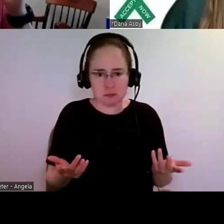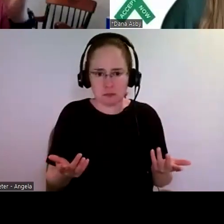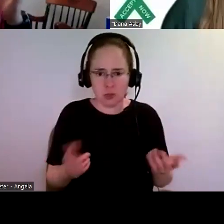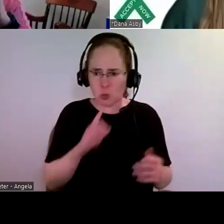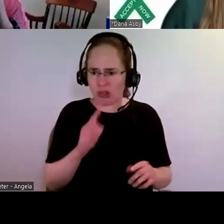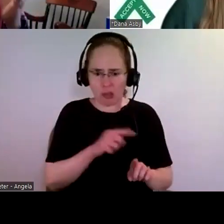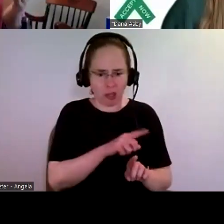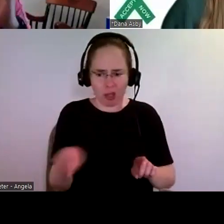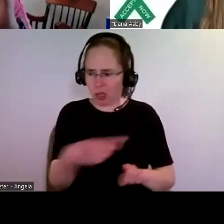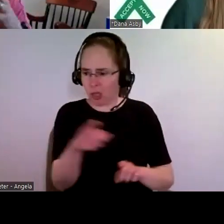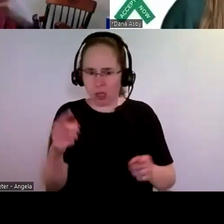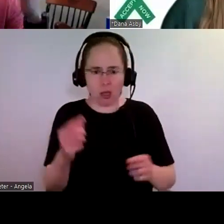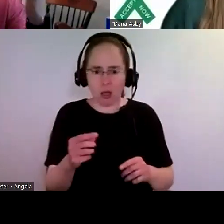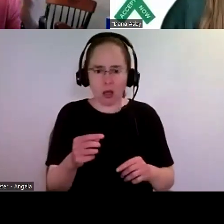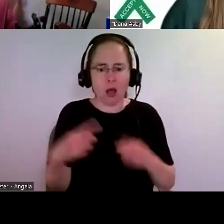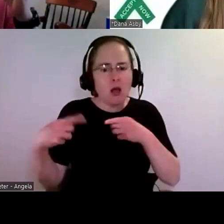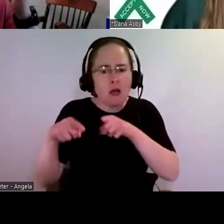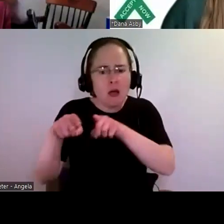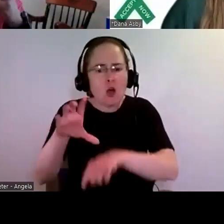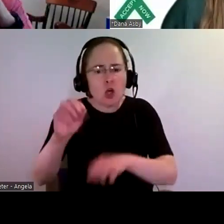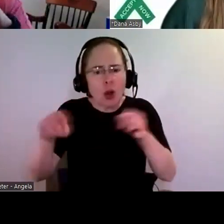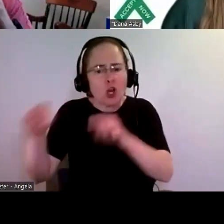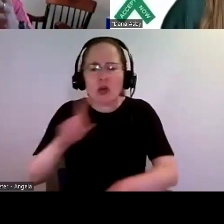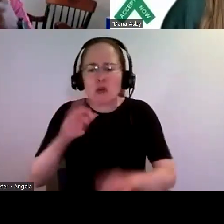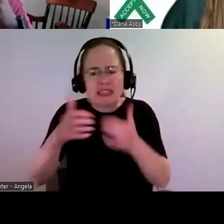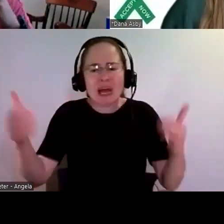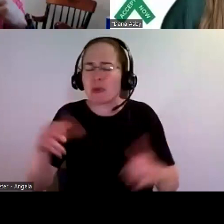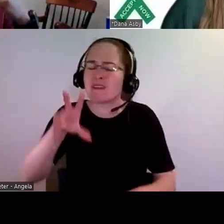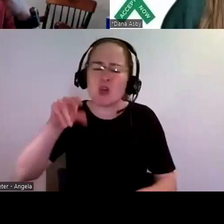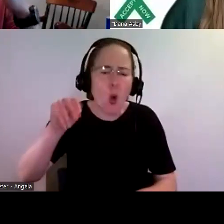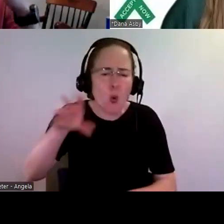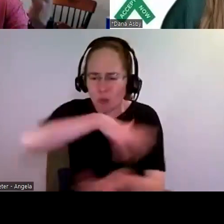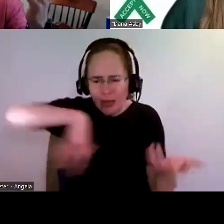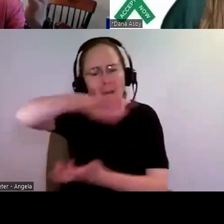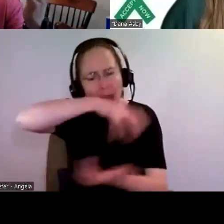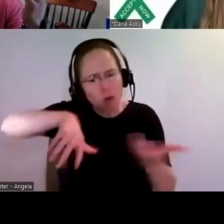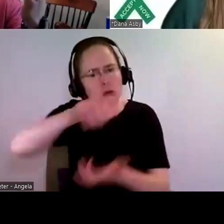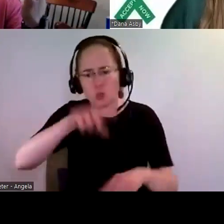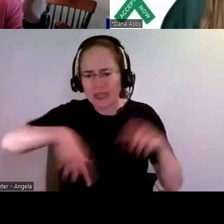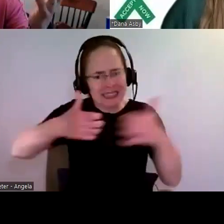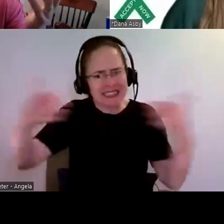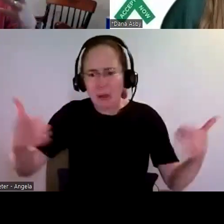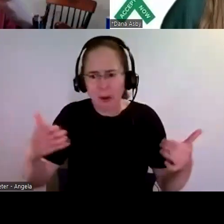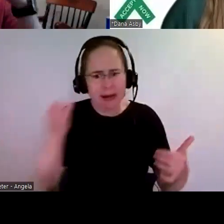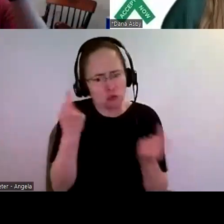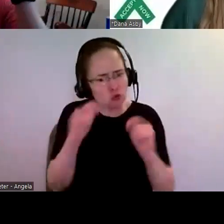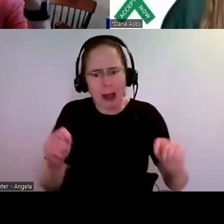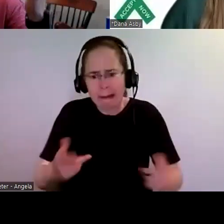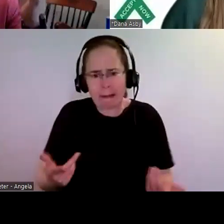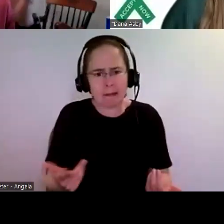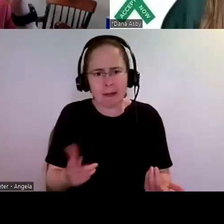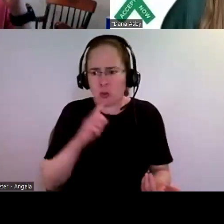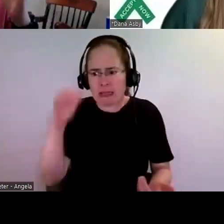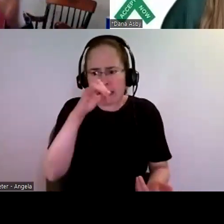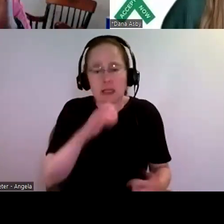this path that these co-occurring things are separate. They're not. They're intertwined, intermingled. You couldn't separate them if you wanted to. It's sort of